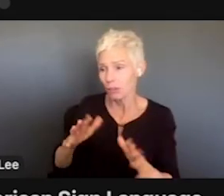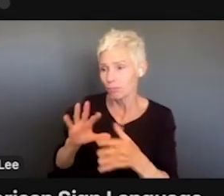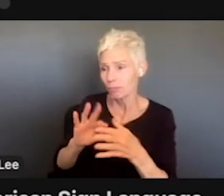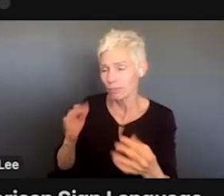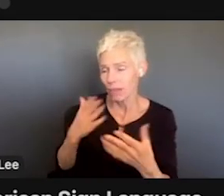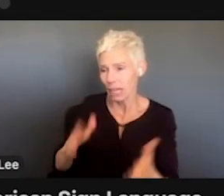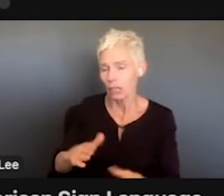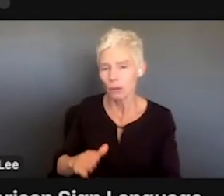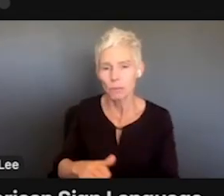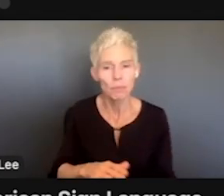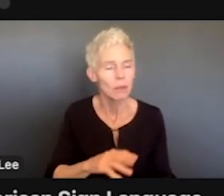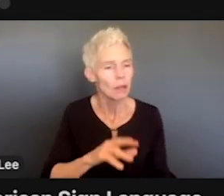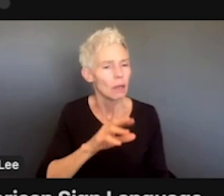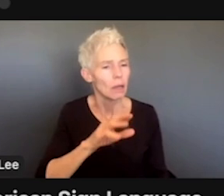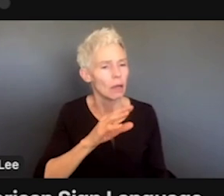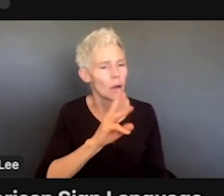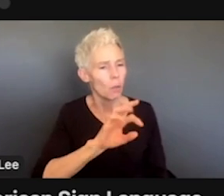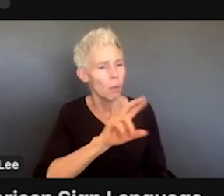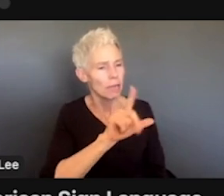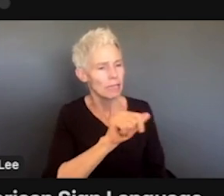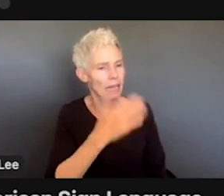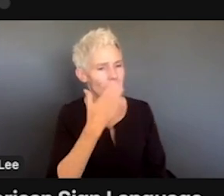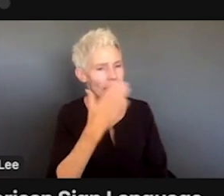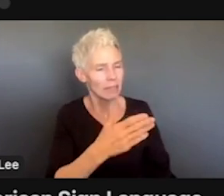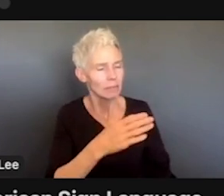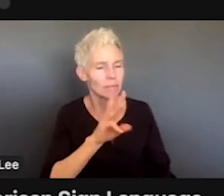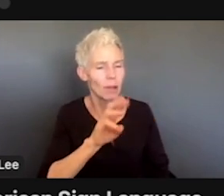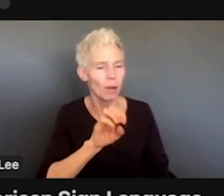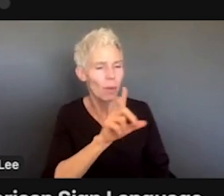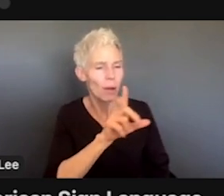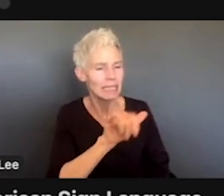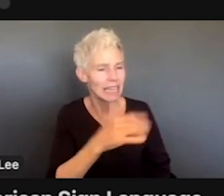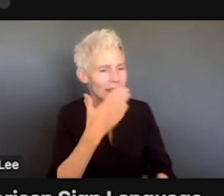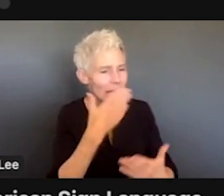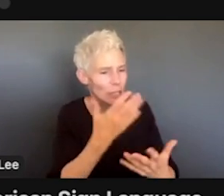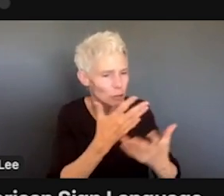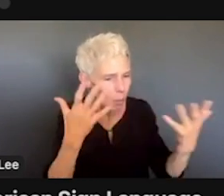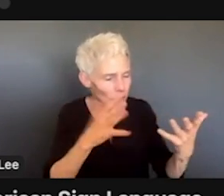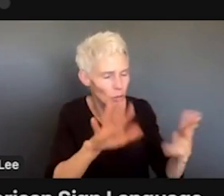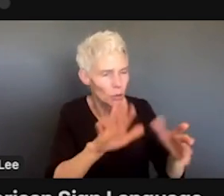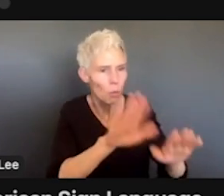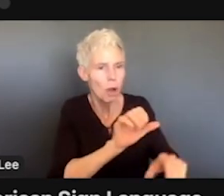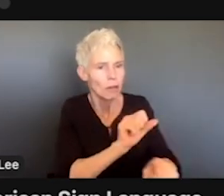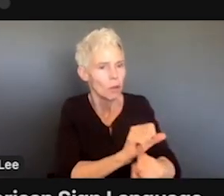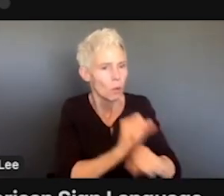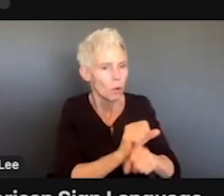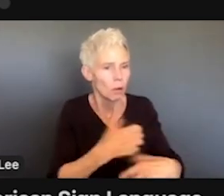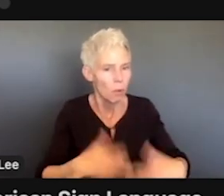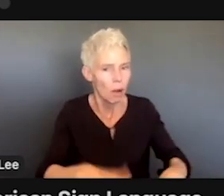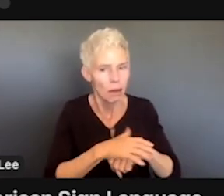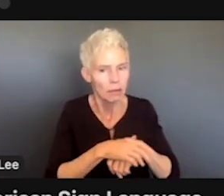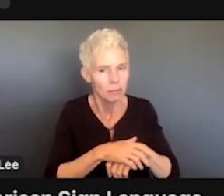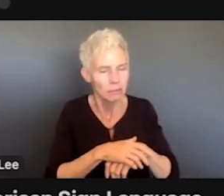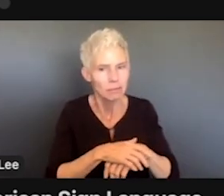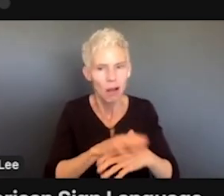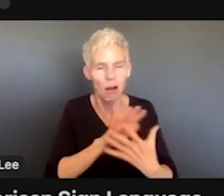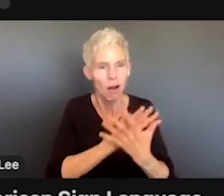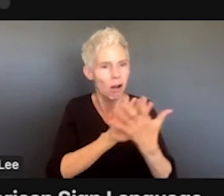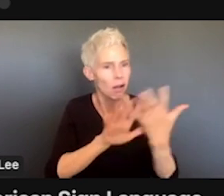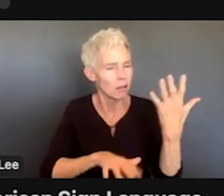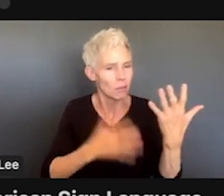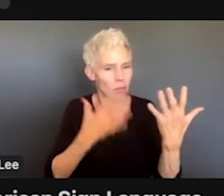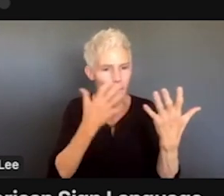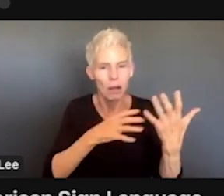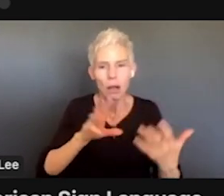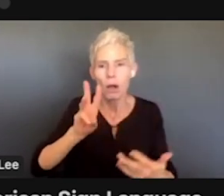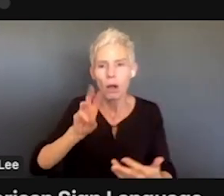Wendy, thank you so much and for your incredible work. All in all, on all of this. Wendy has